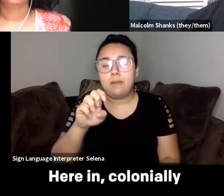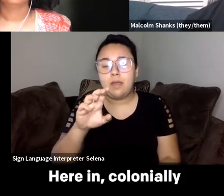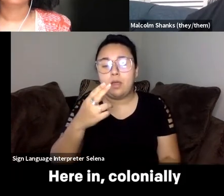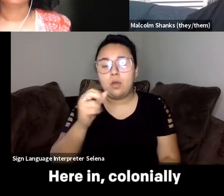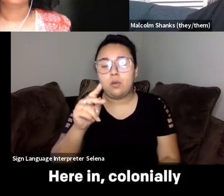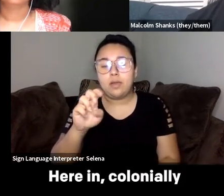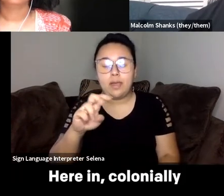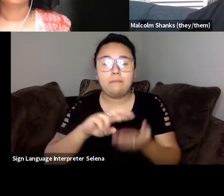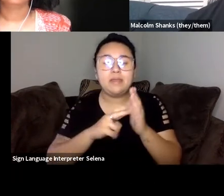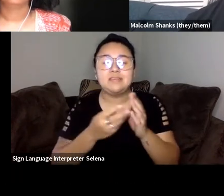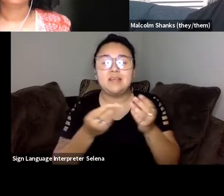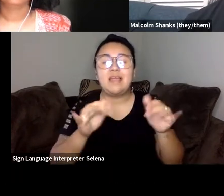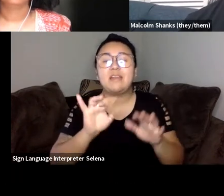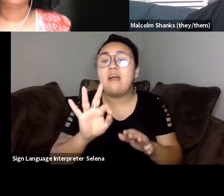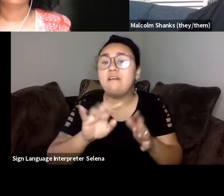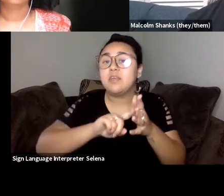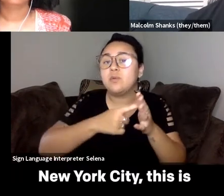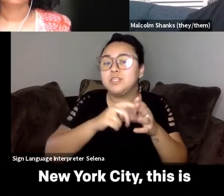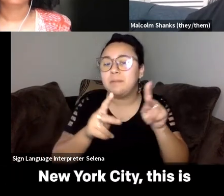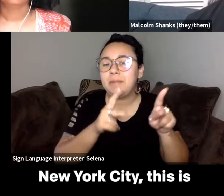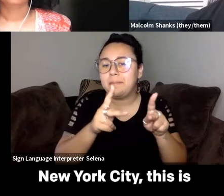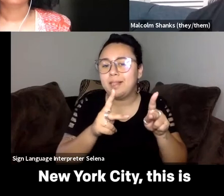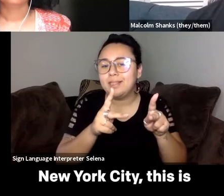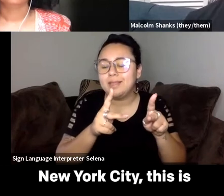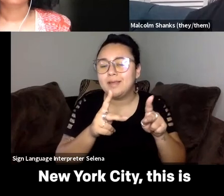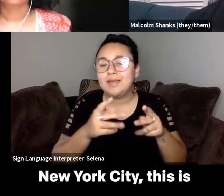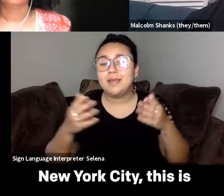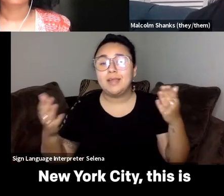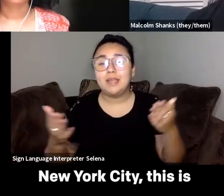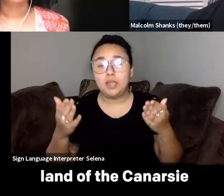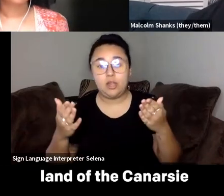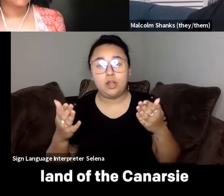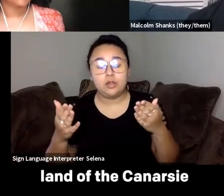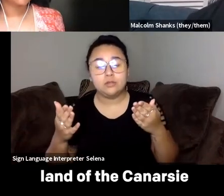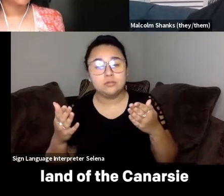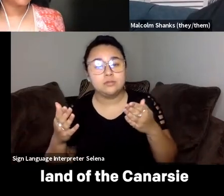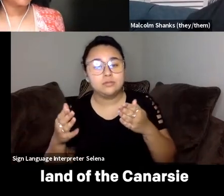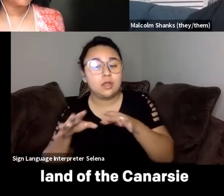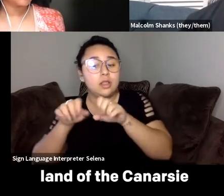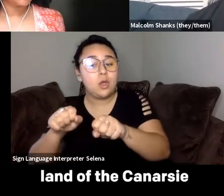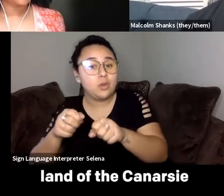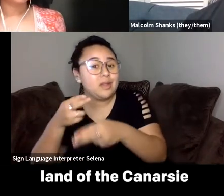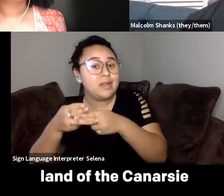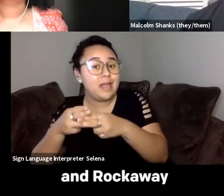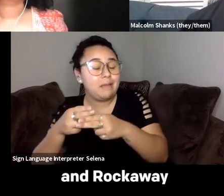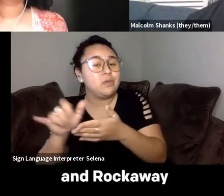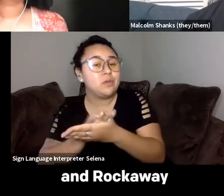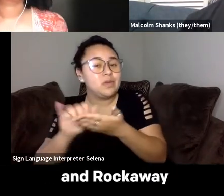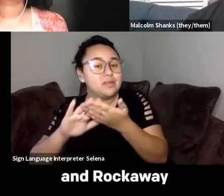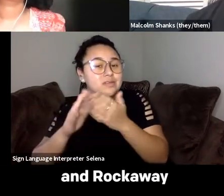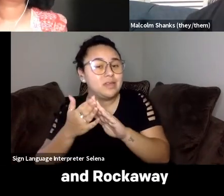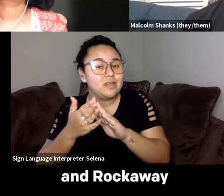of the original peoples. Here in colonially New York City, this is the land of